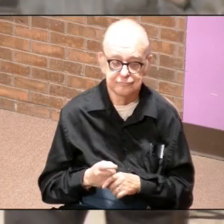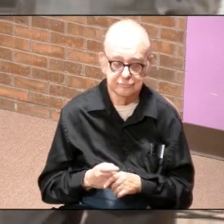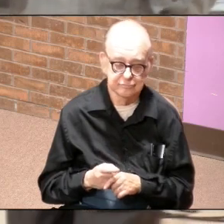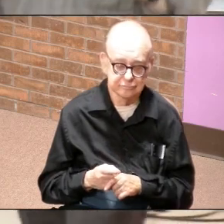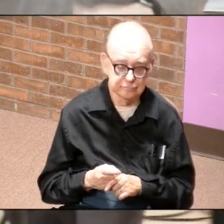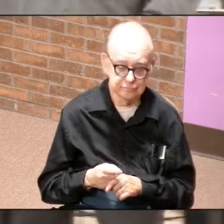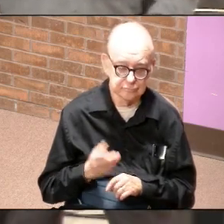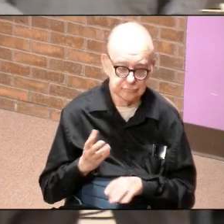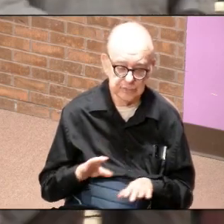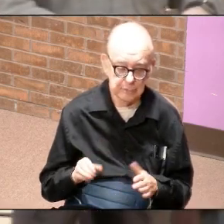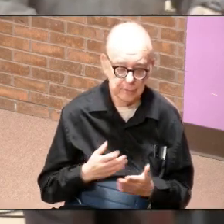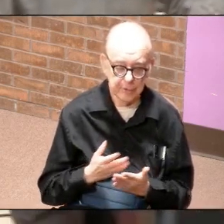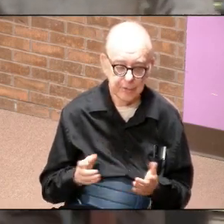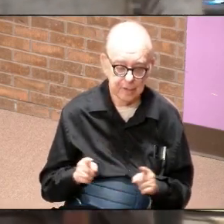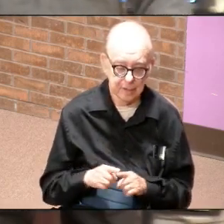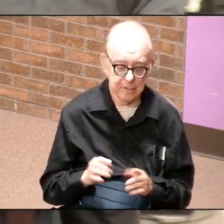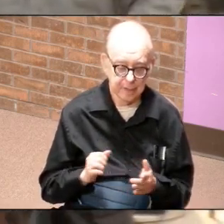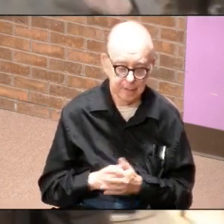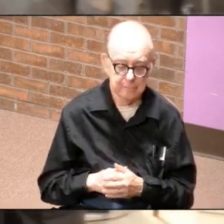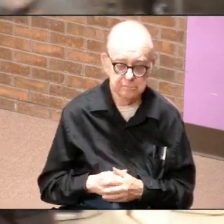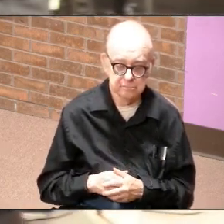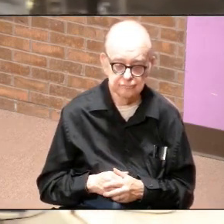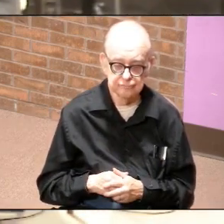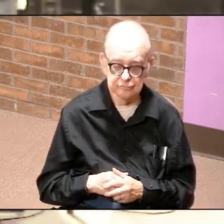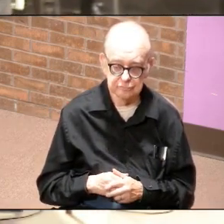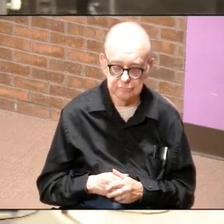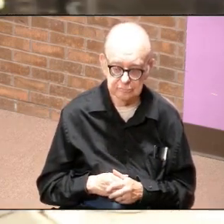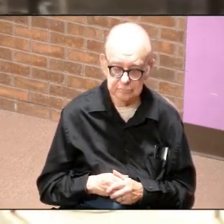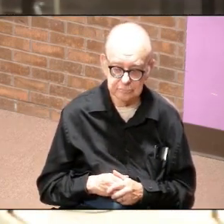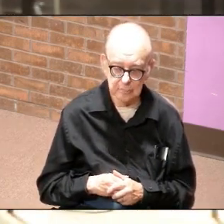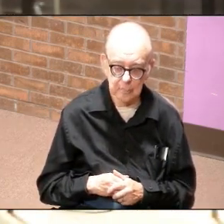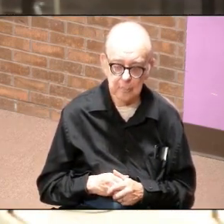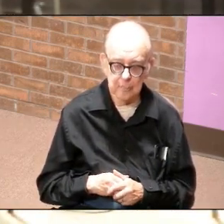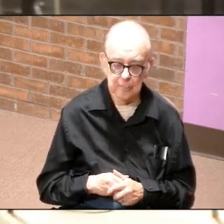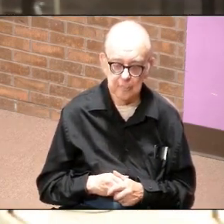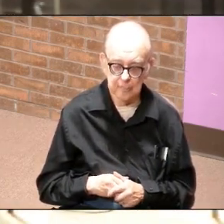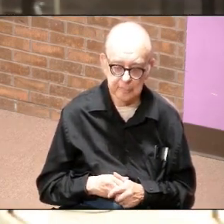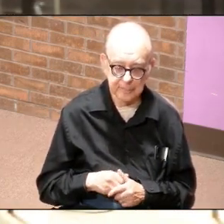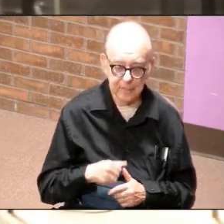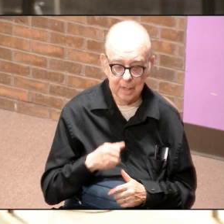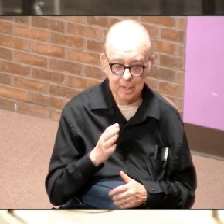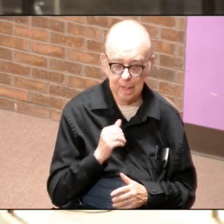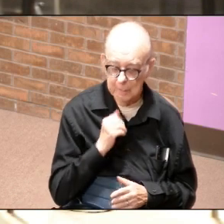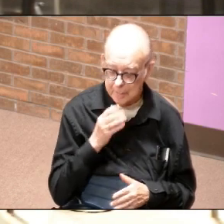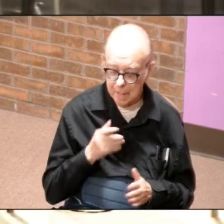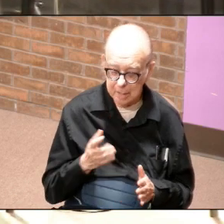I would never do anything like that. Okay? God wouldn't let me.